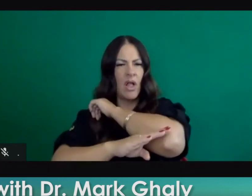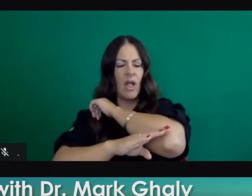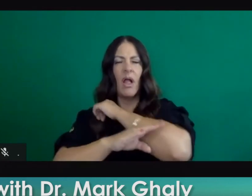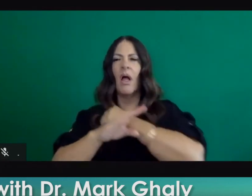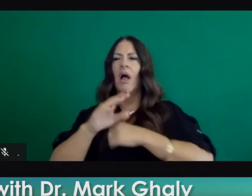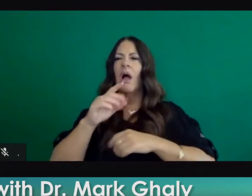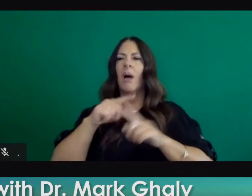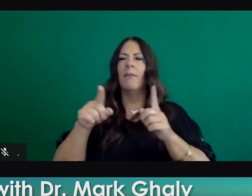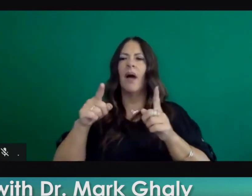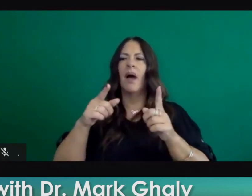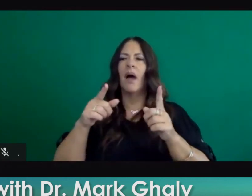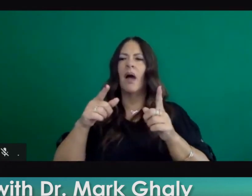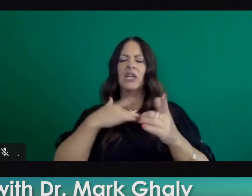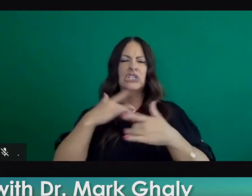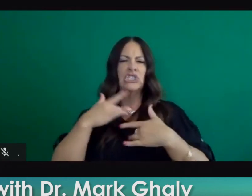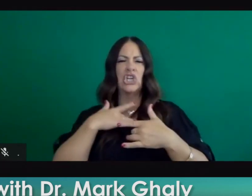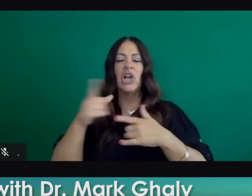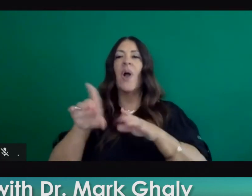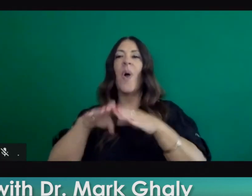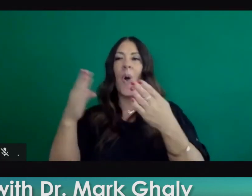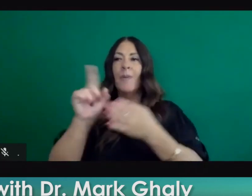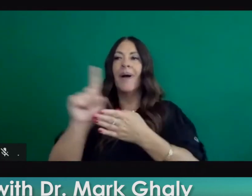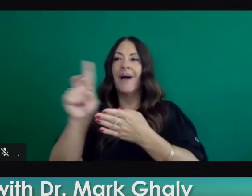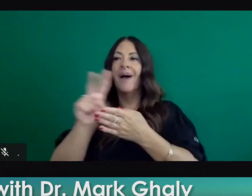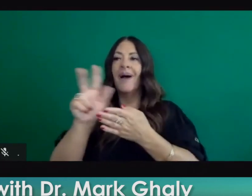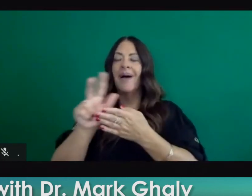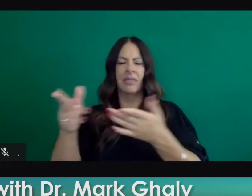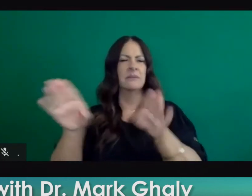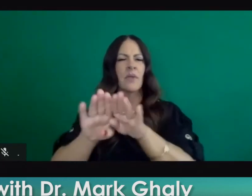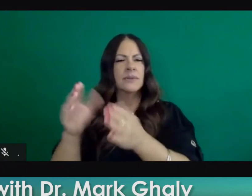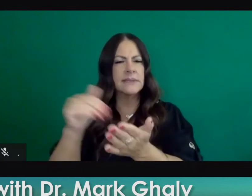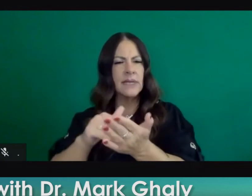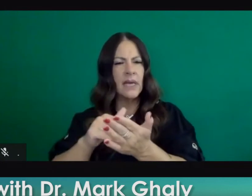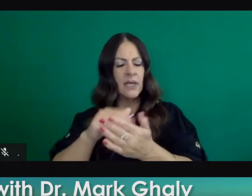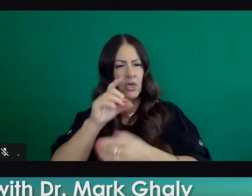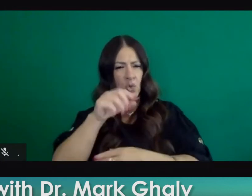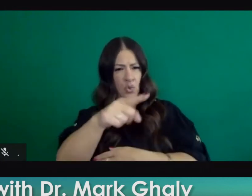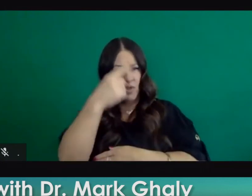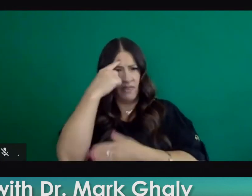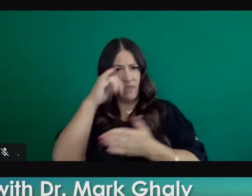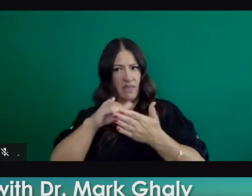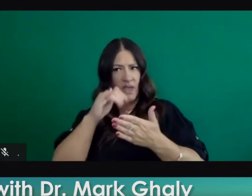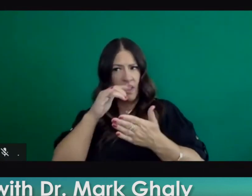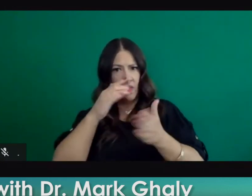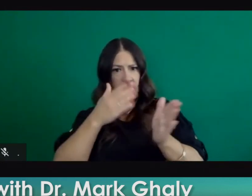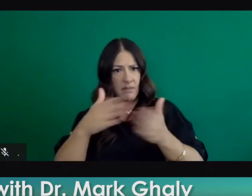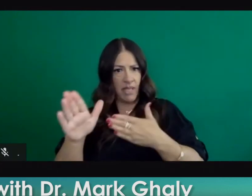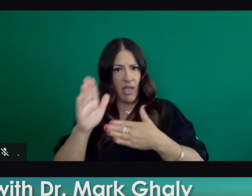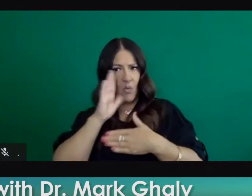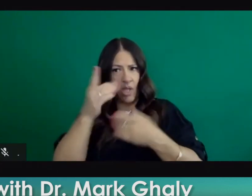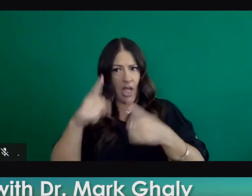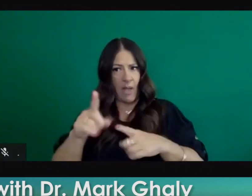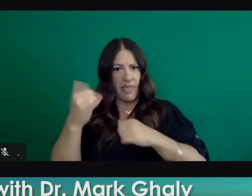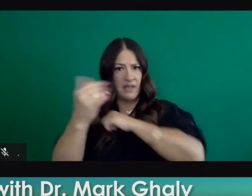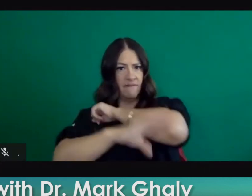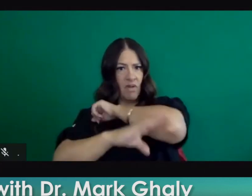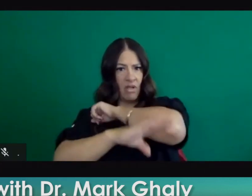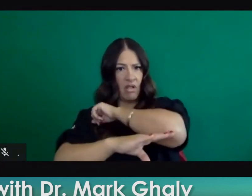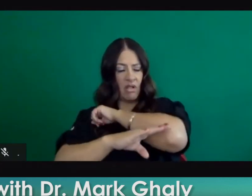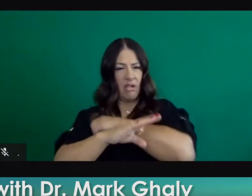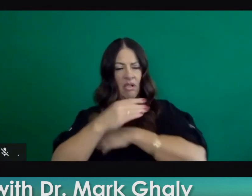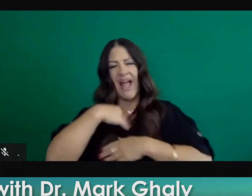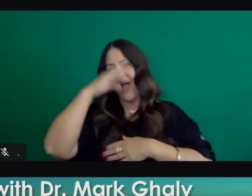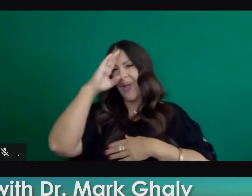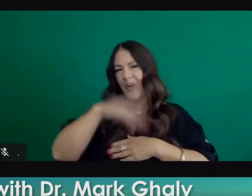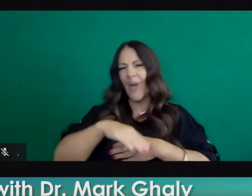have to close again. Is that the scenario that you see possibly heading into the fall when you, I know, have been talking about these